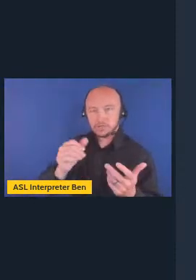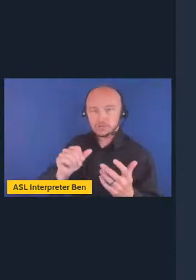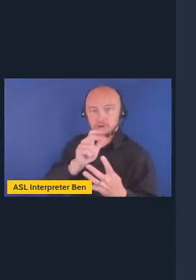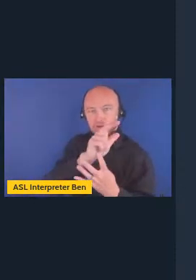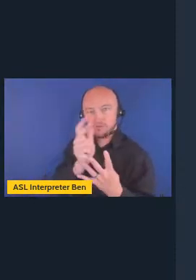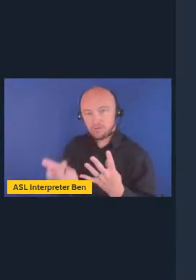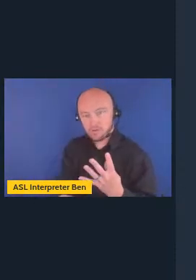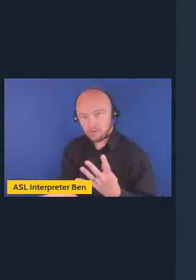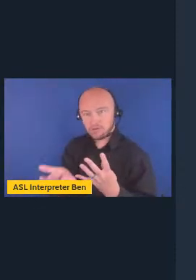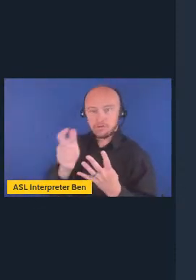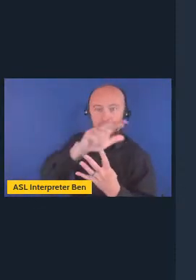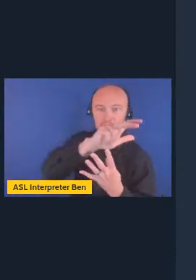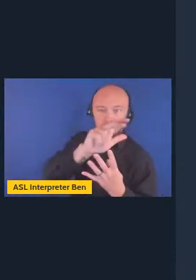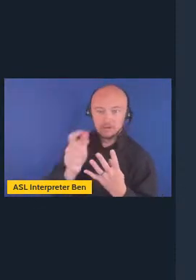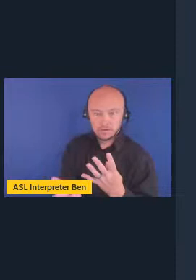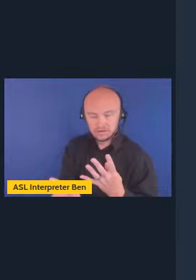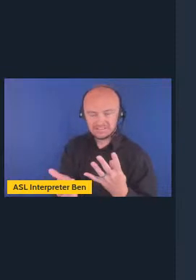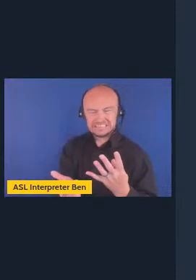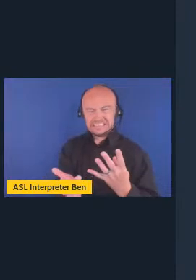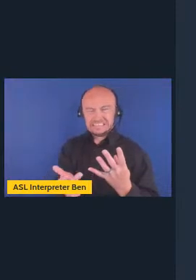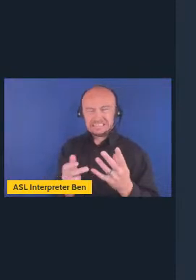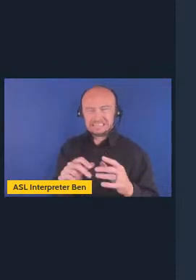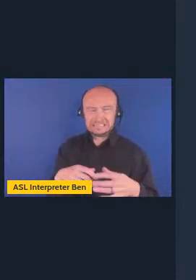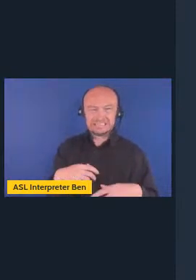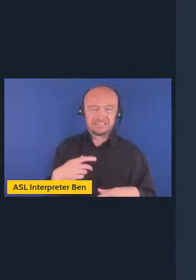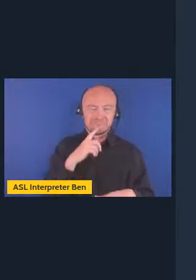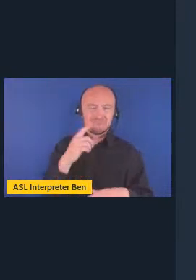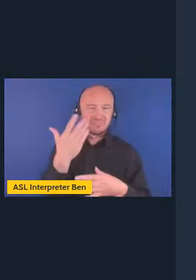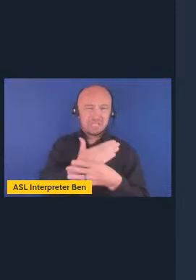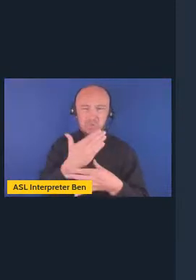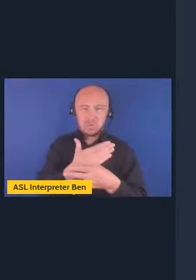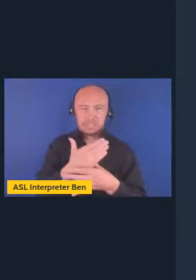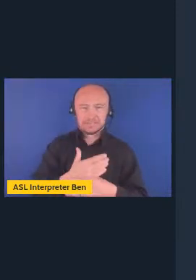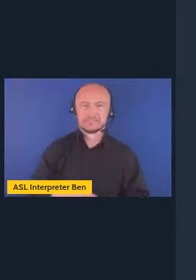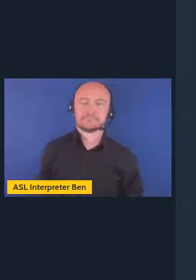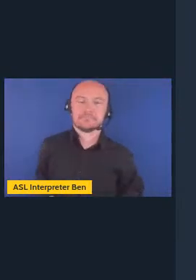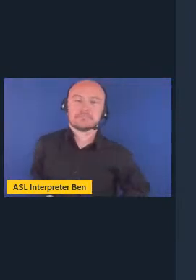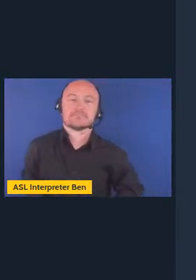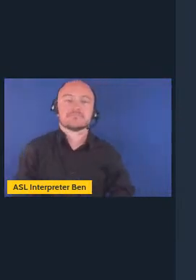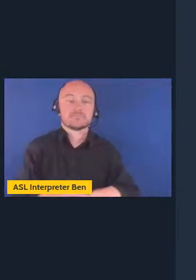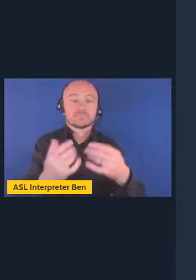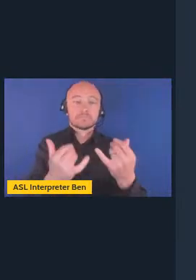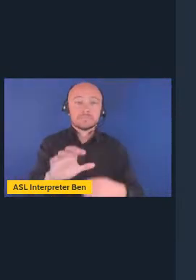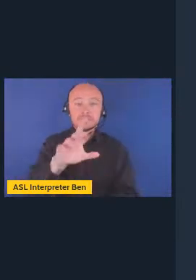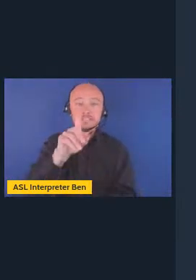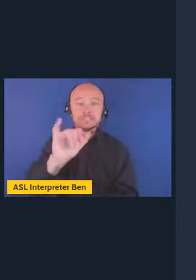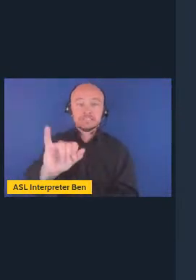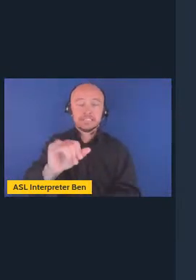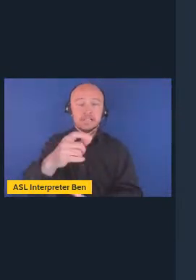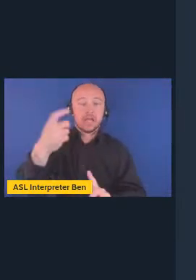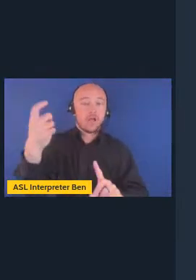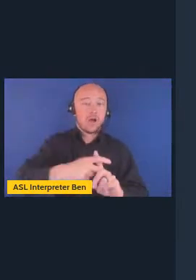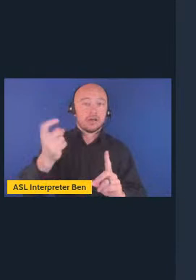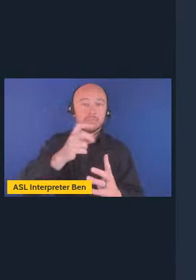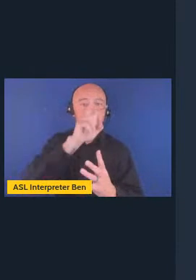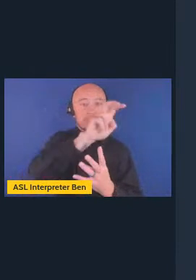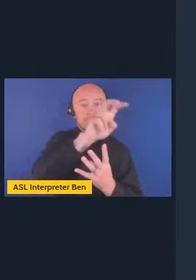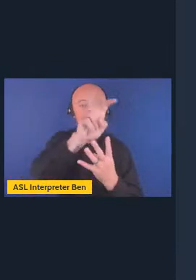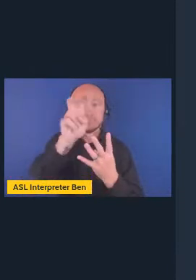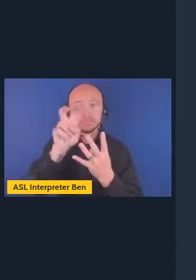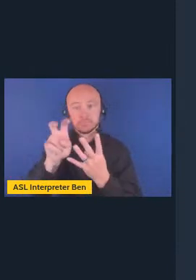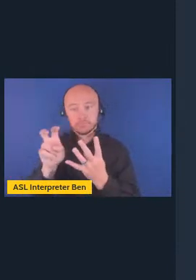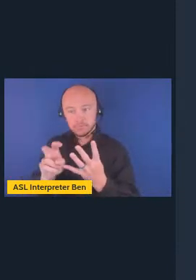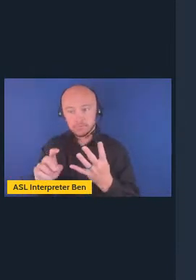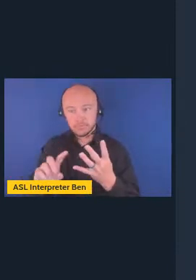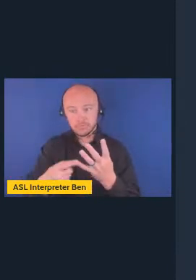the root and the sub-projects, that could get quite annoying. So now the CLI will automatically traverse the directory tree upwards from